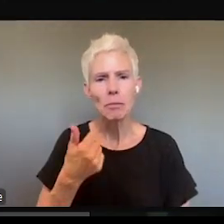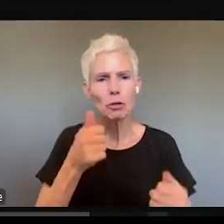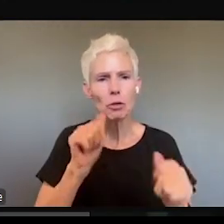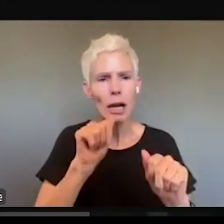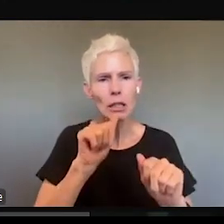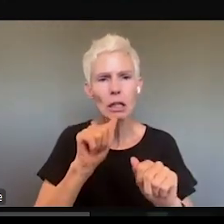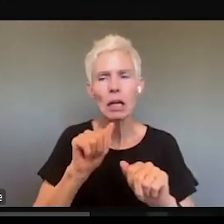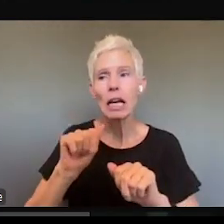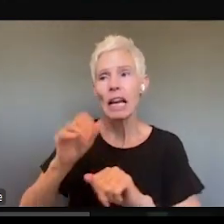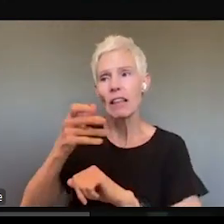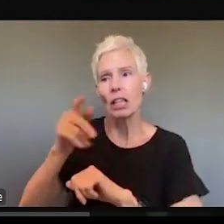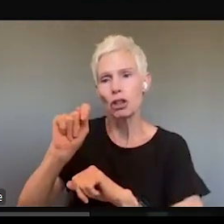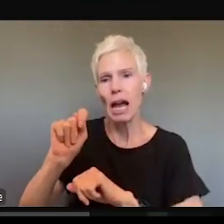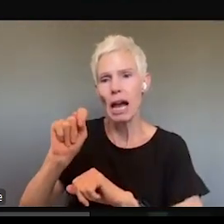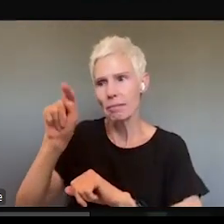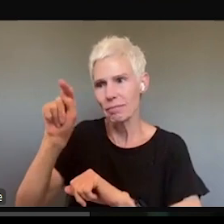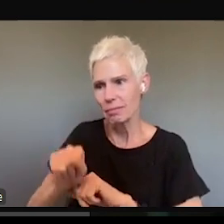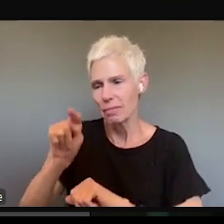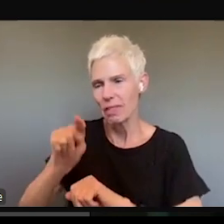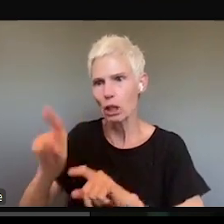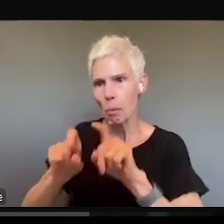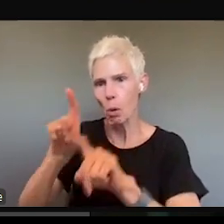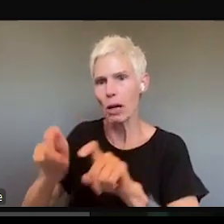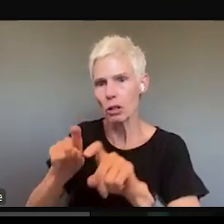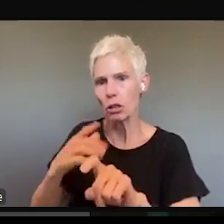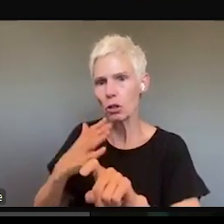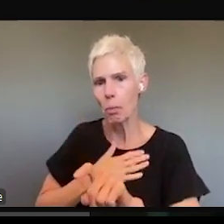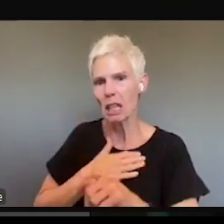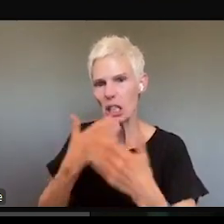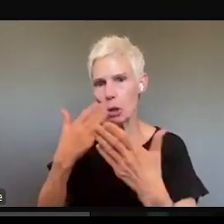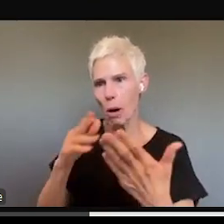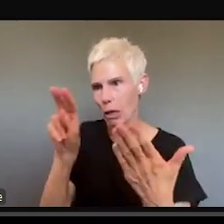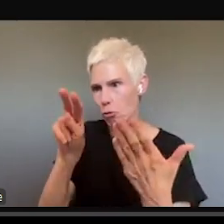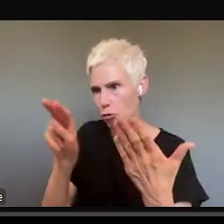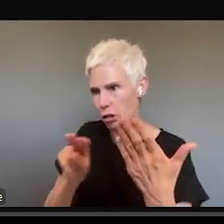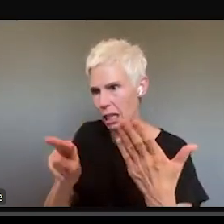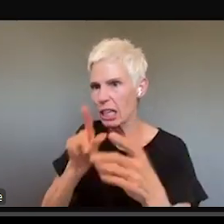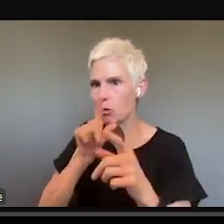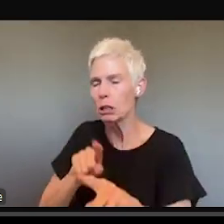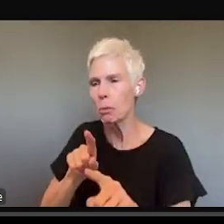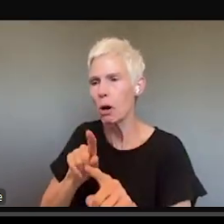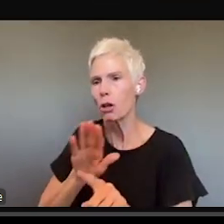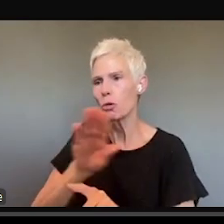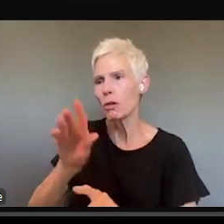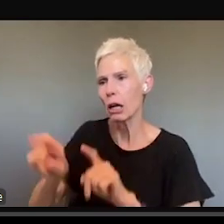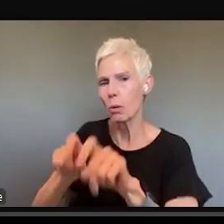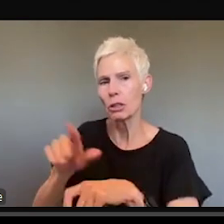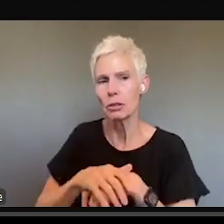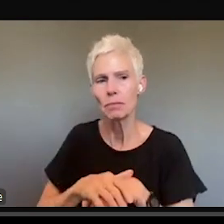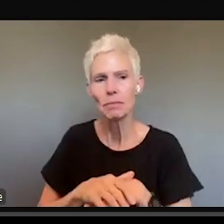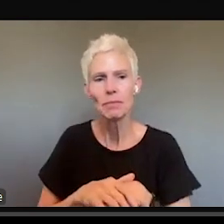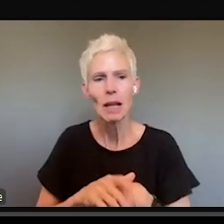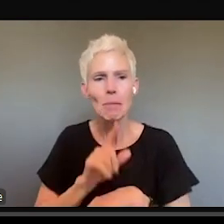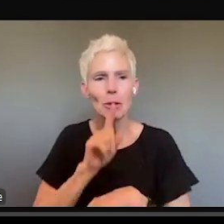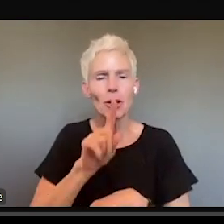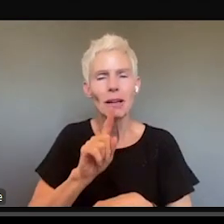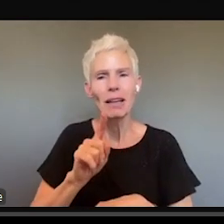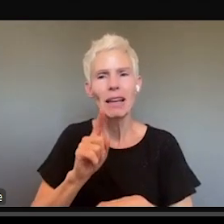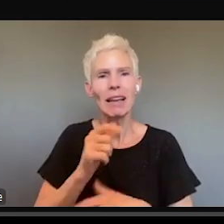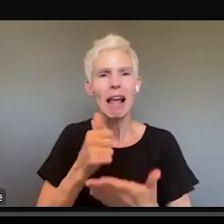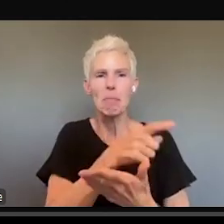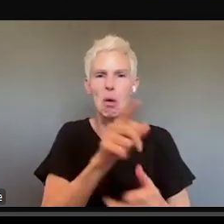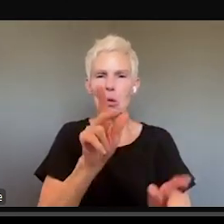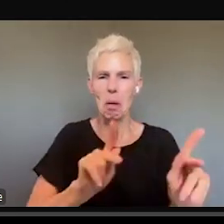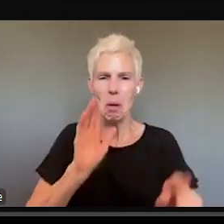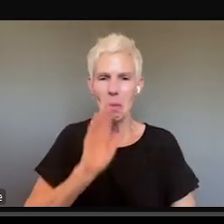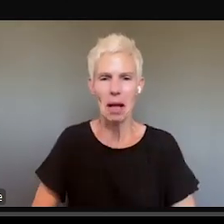some here. questions in the Yeah. chat box, so please feel free to go ahead and respond to those. I'm sure it would be helpful for folks.